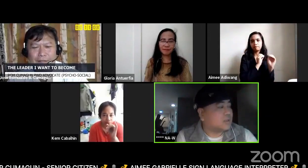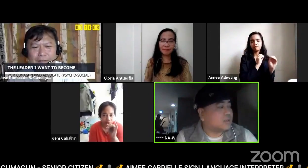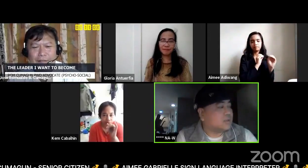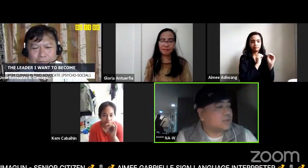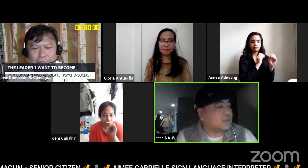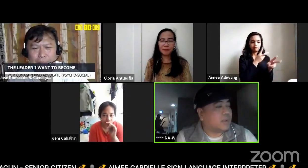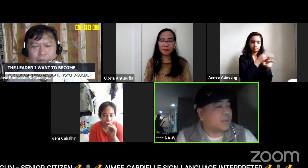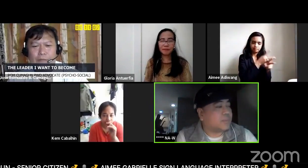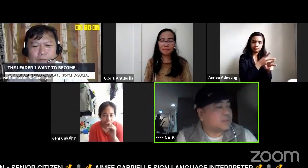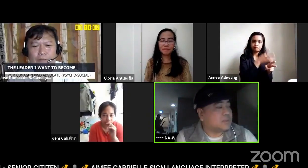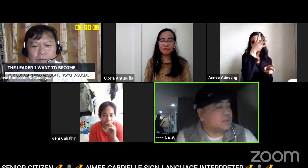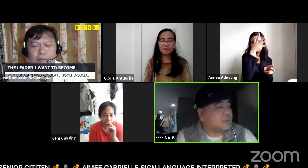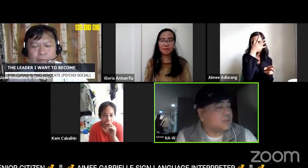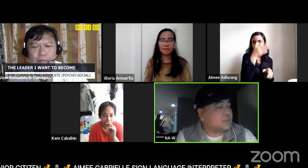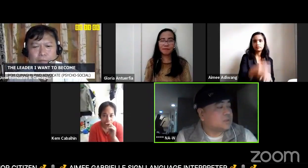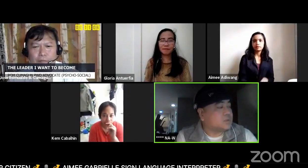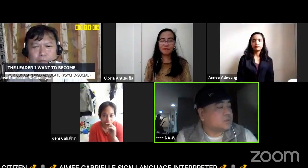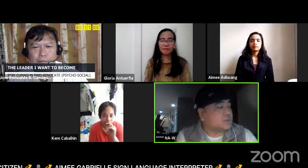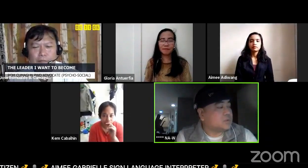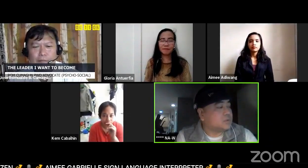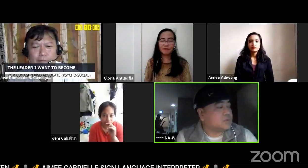mag-alaga kay Papa.